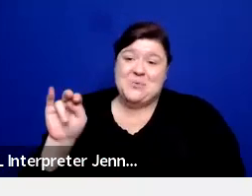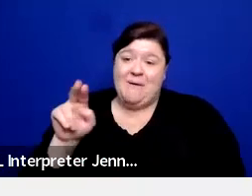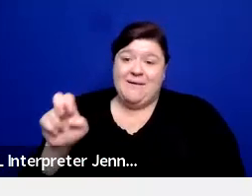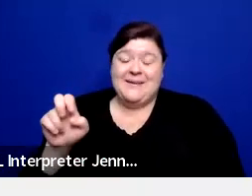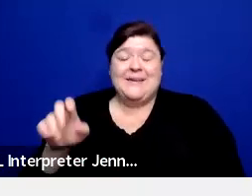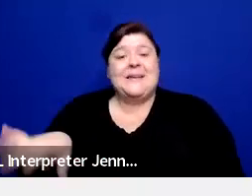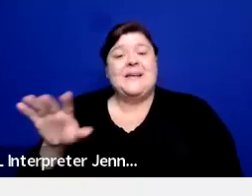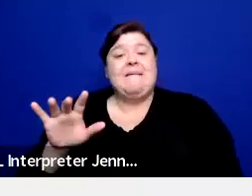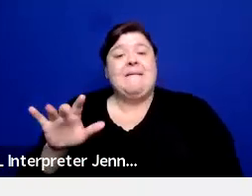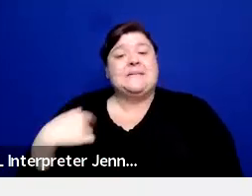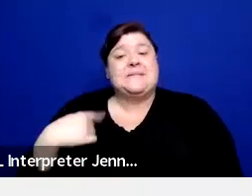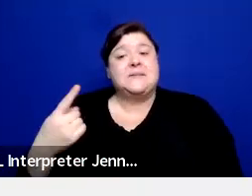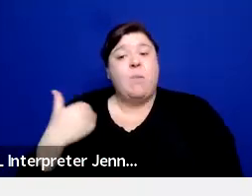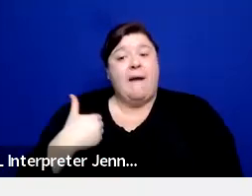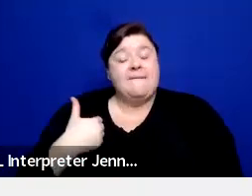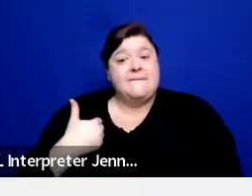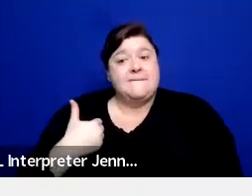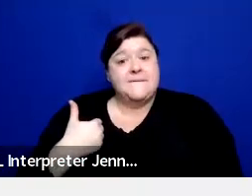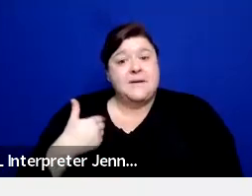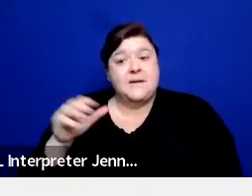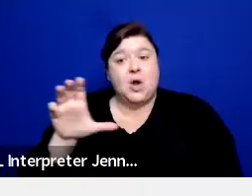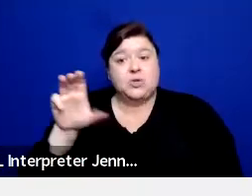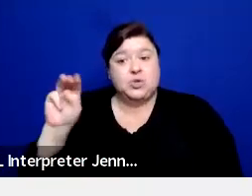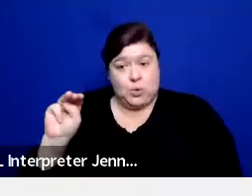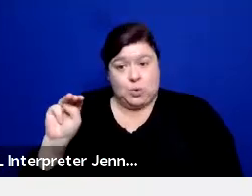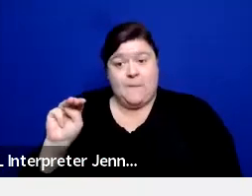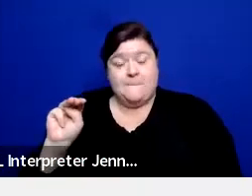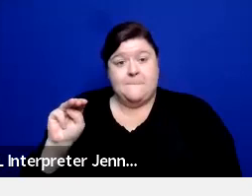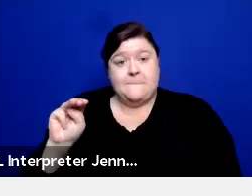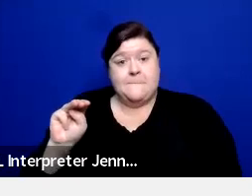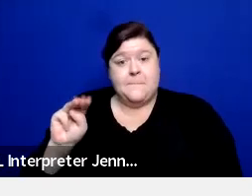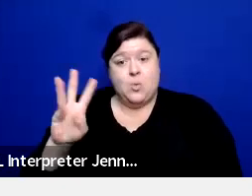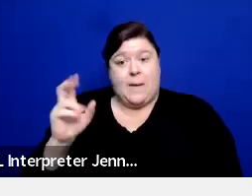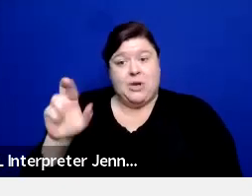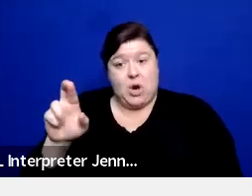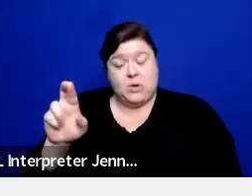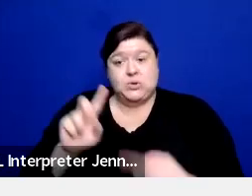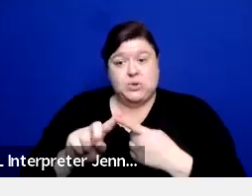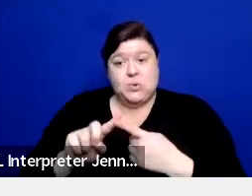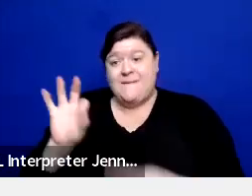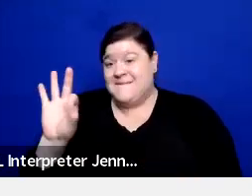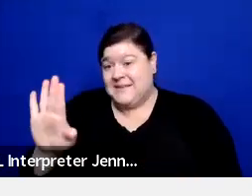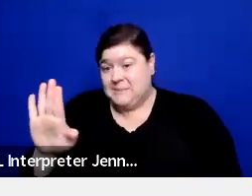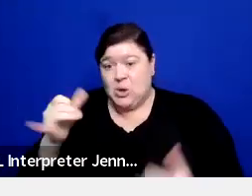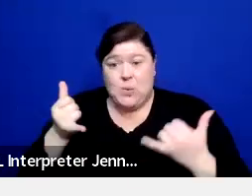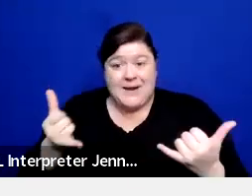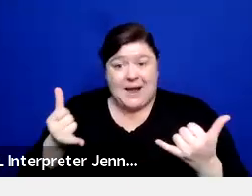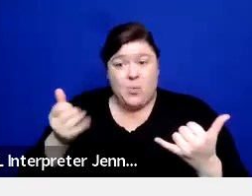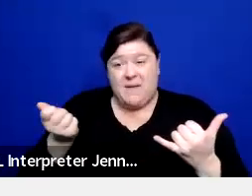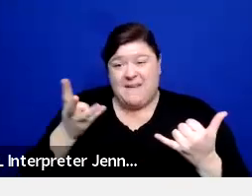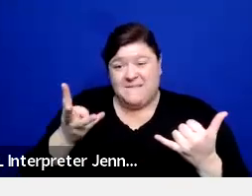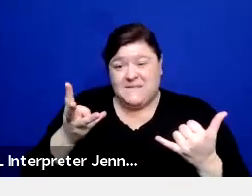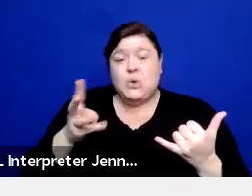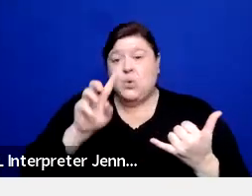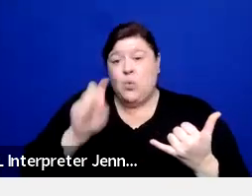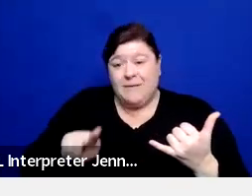since we have our Zoom webinar streaming to the Facebook, I do want to acknowledge that we have received a couple questions on there.